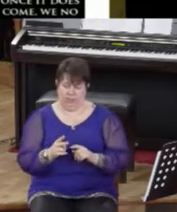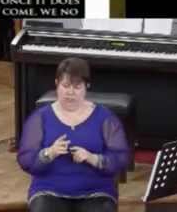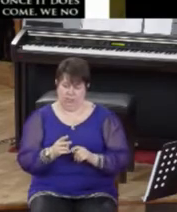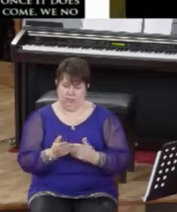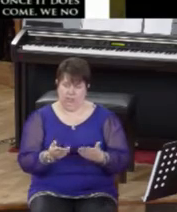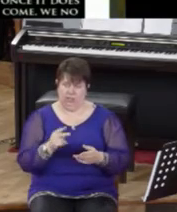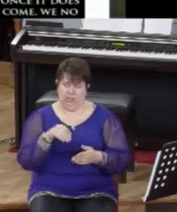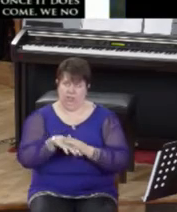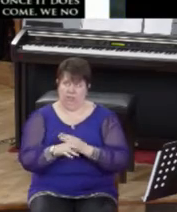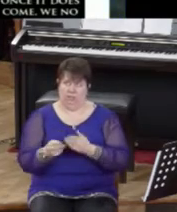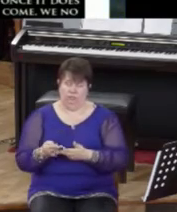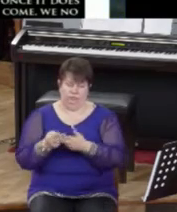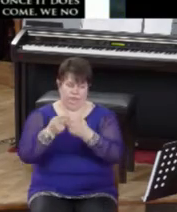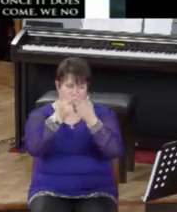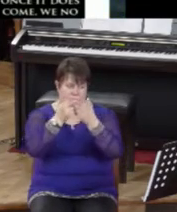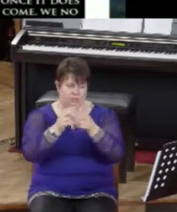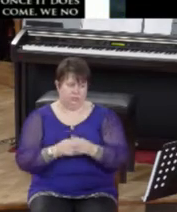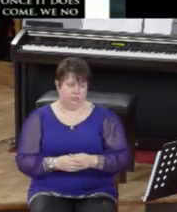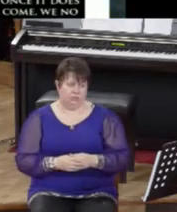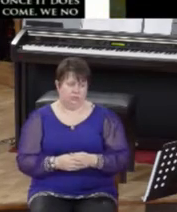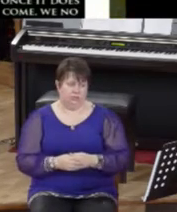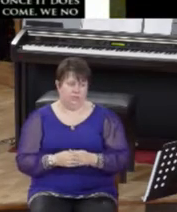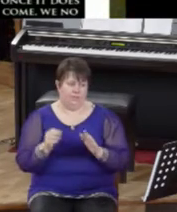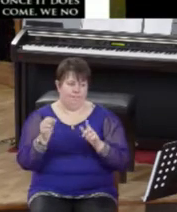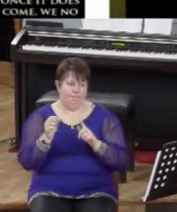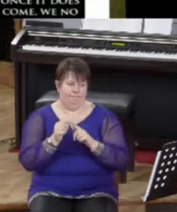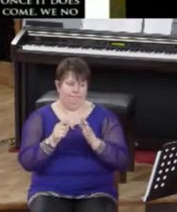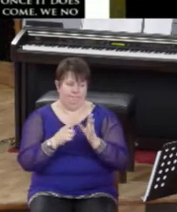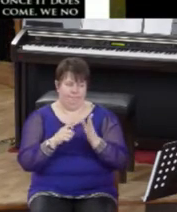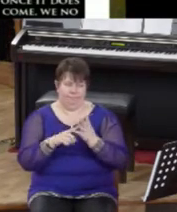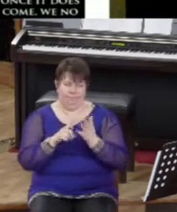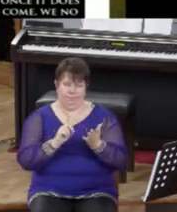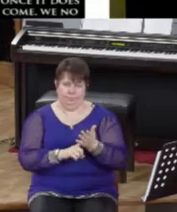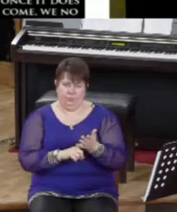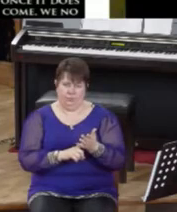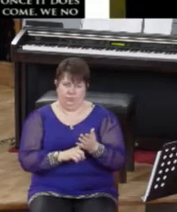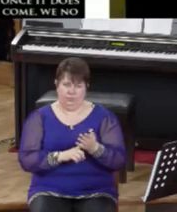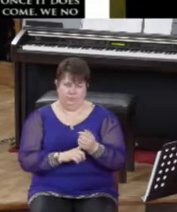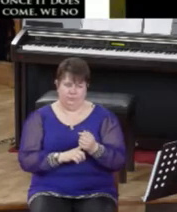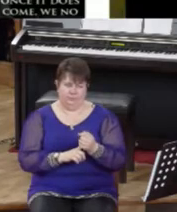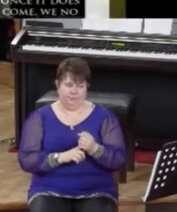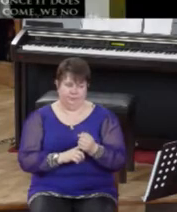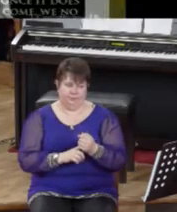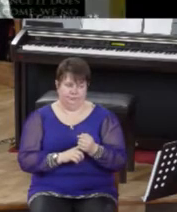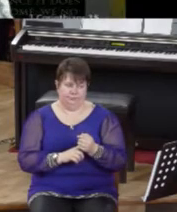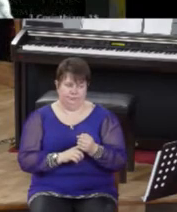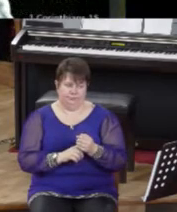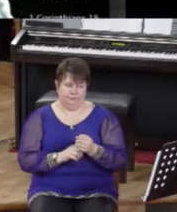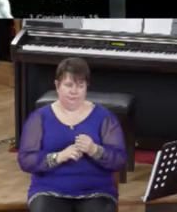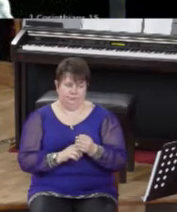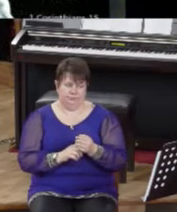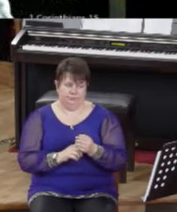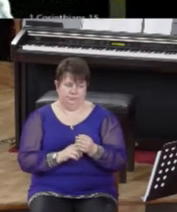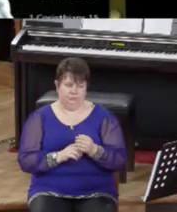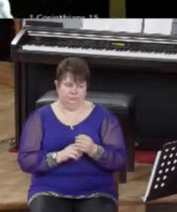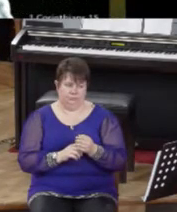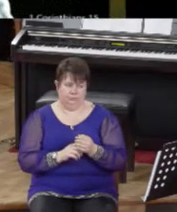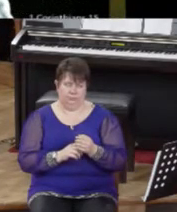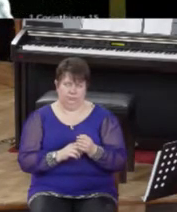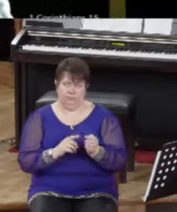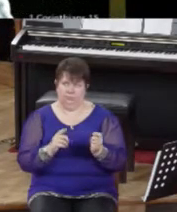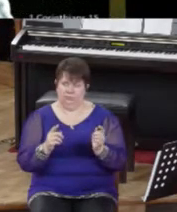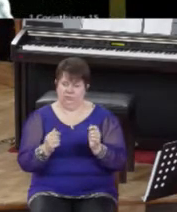the resurrection. Because Paul contends quite rightly, and in opposition to